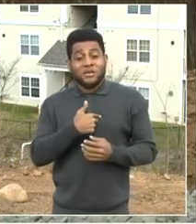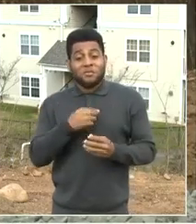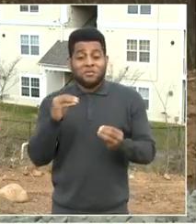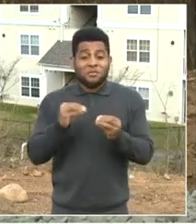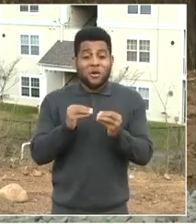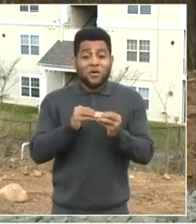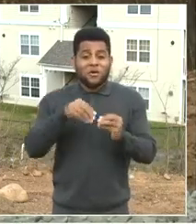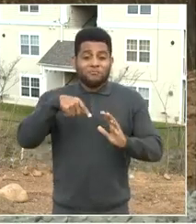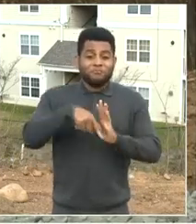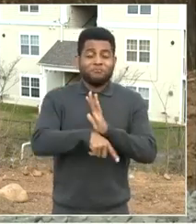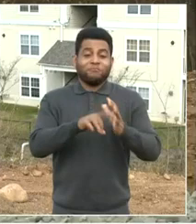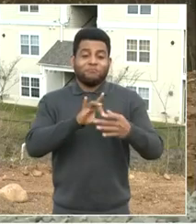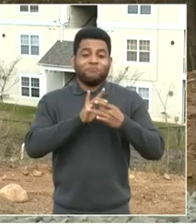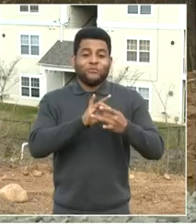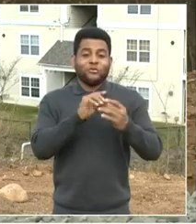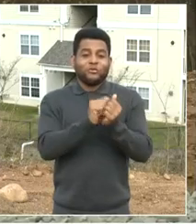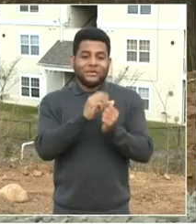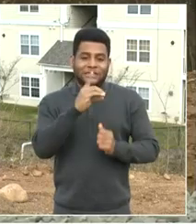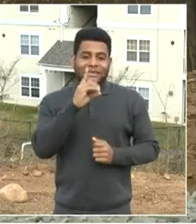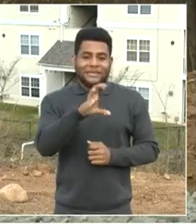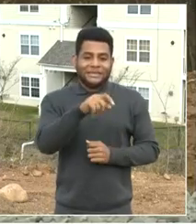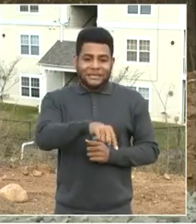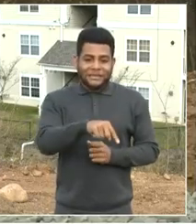in the toolbox that the city has.